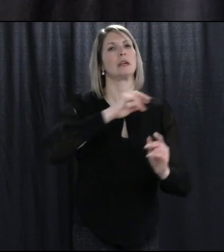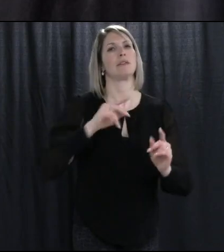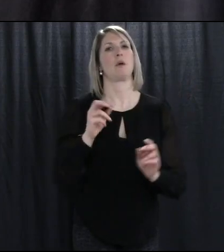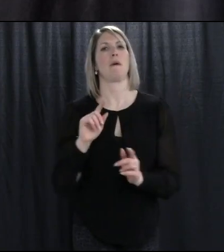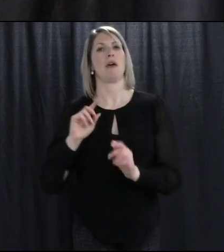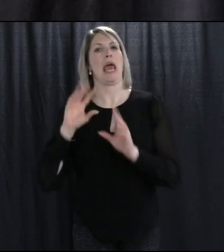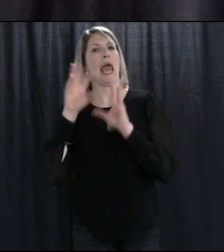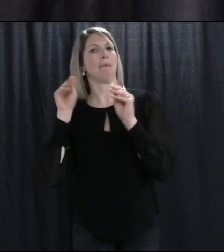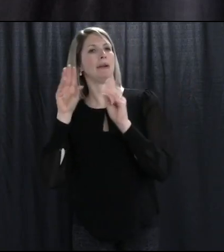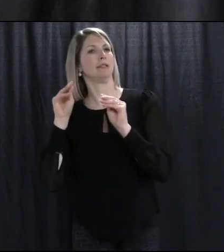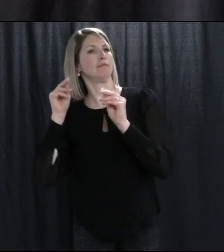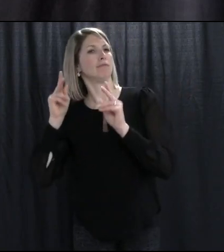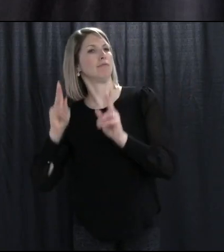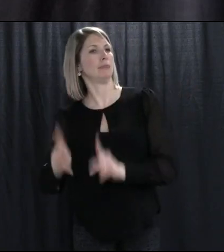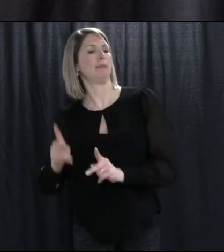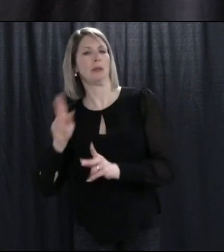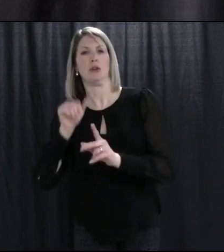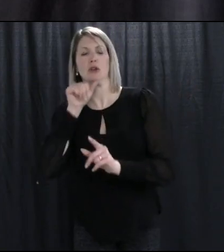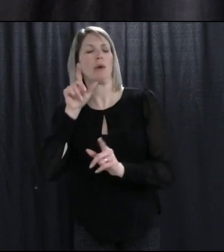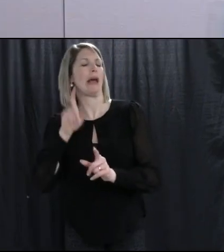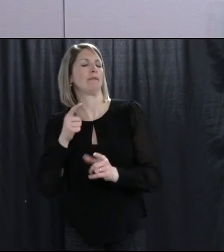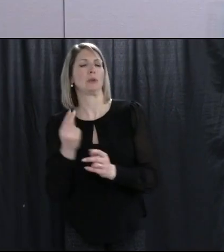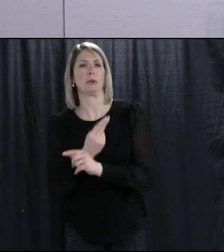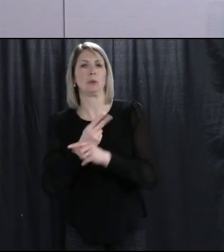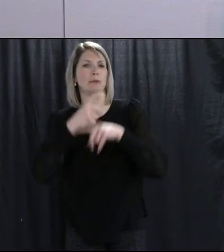had to adopt those measures. They're there.